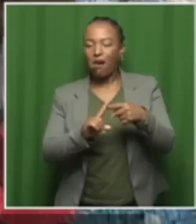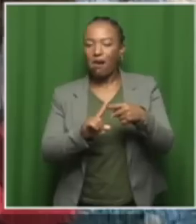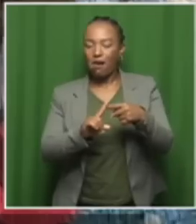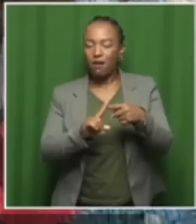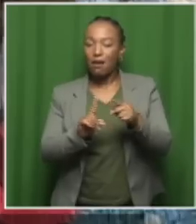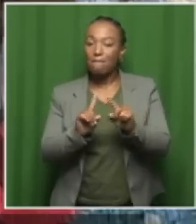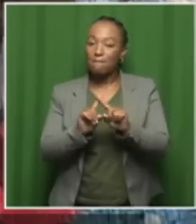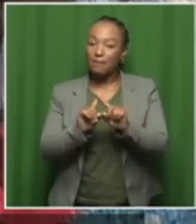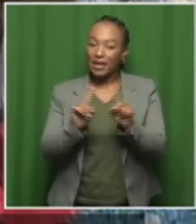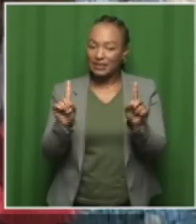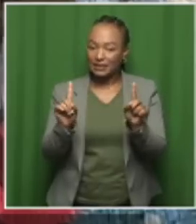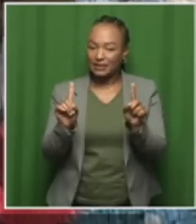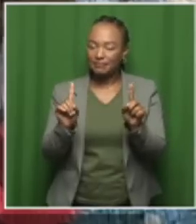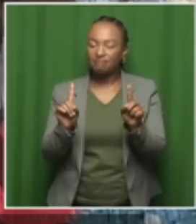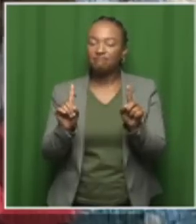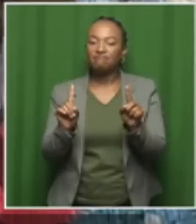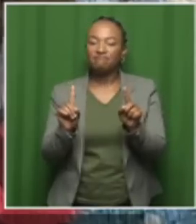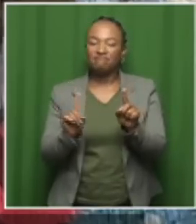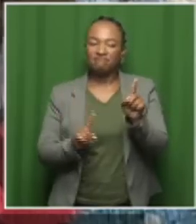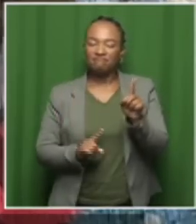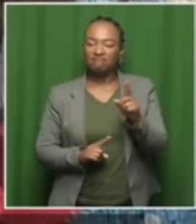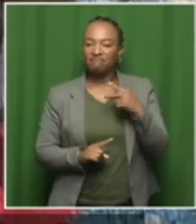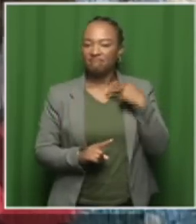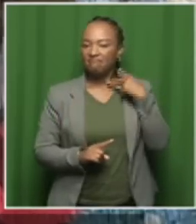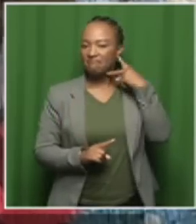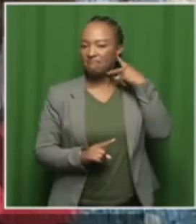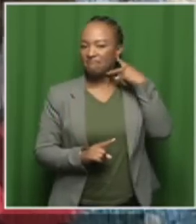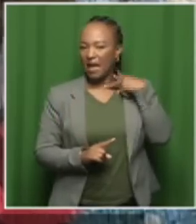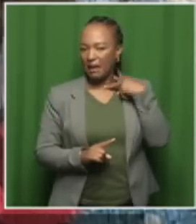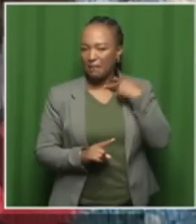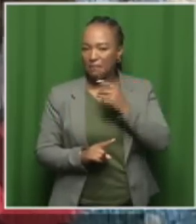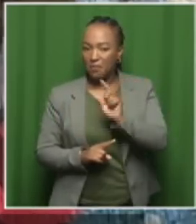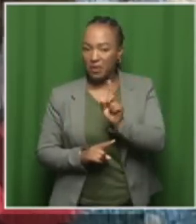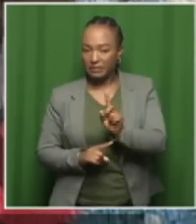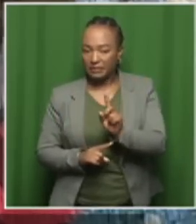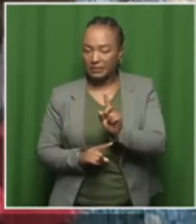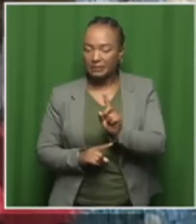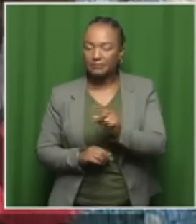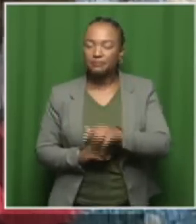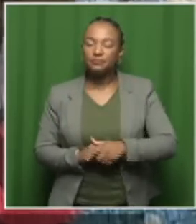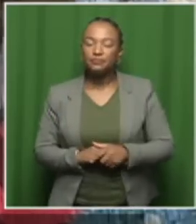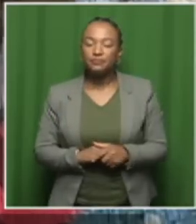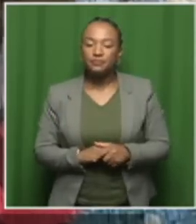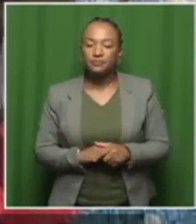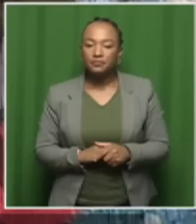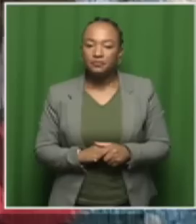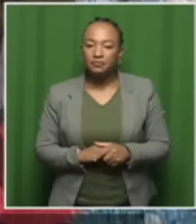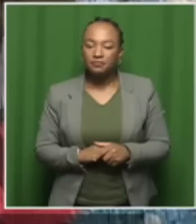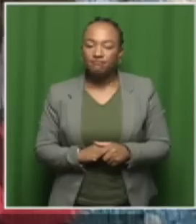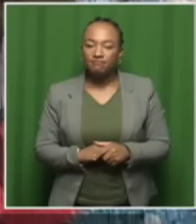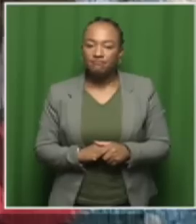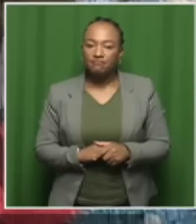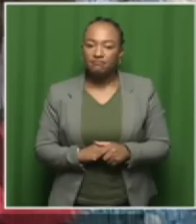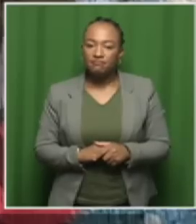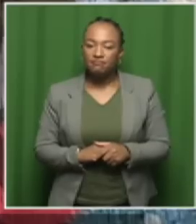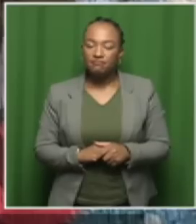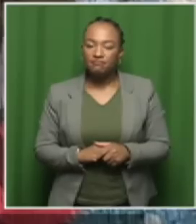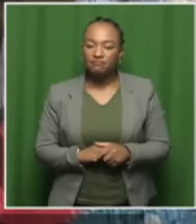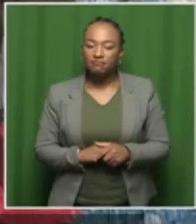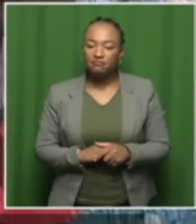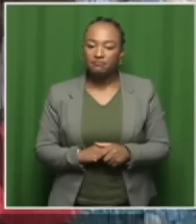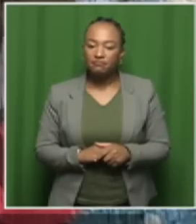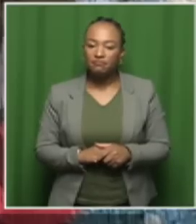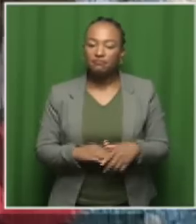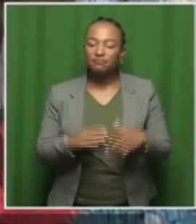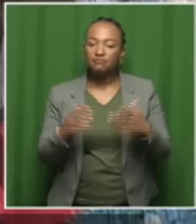However, what was disappointing was that we were not able to correct all